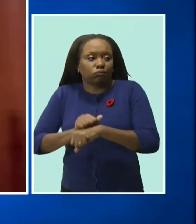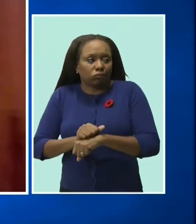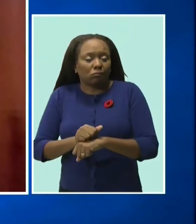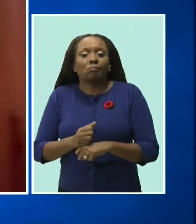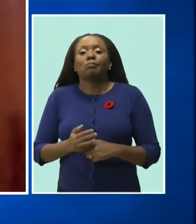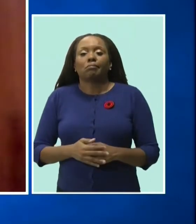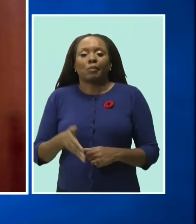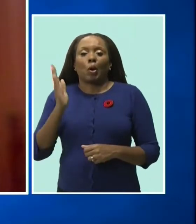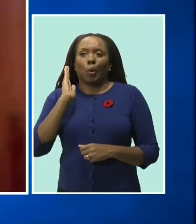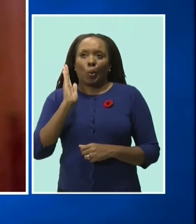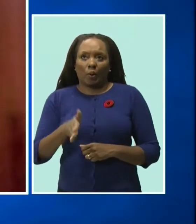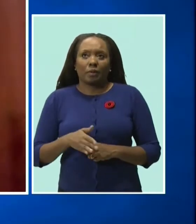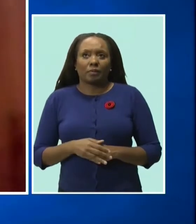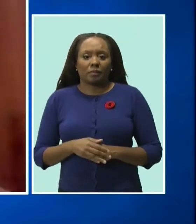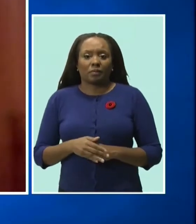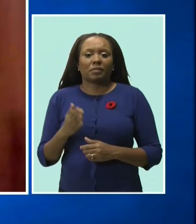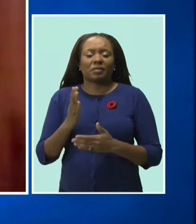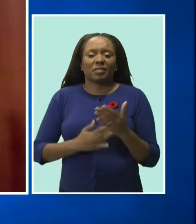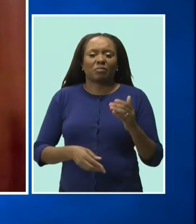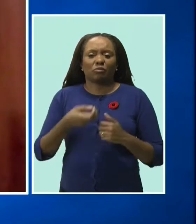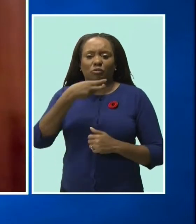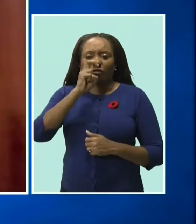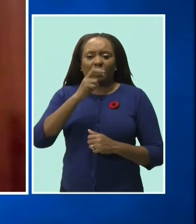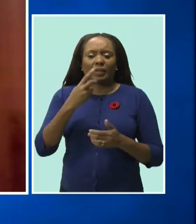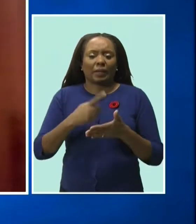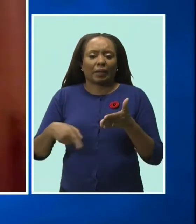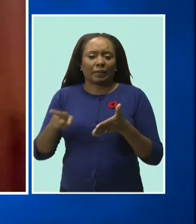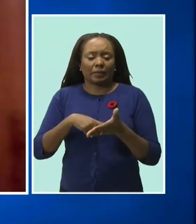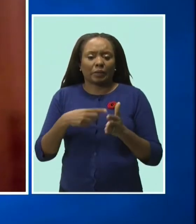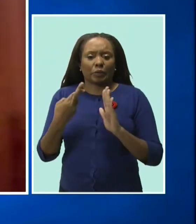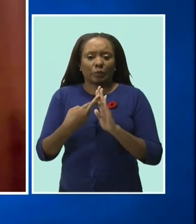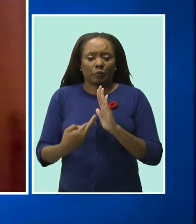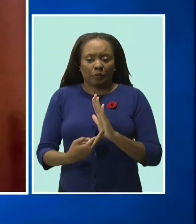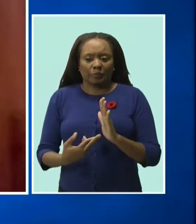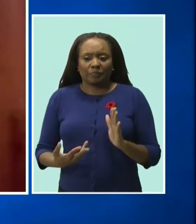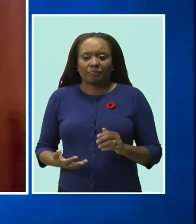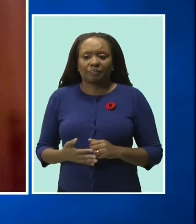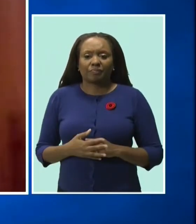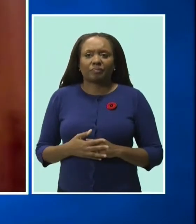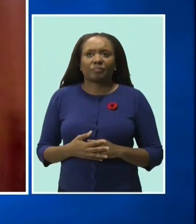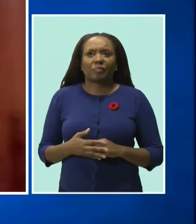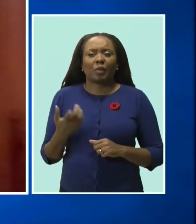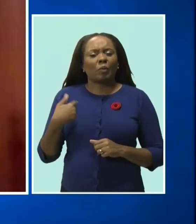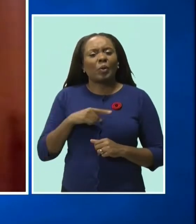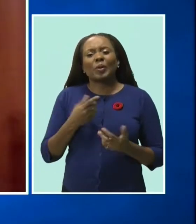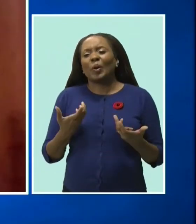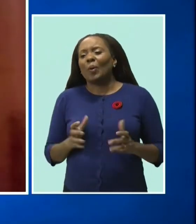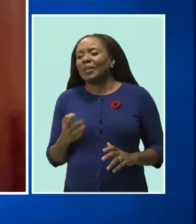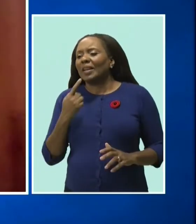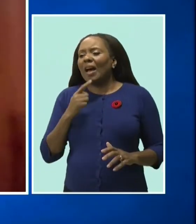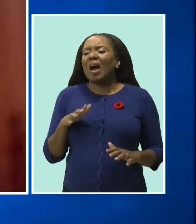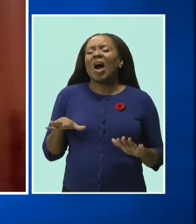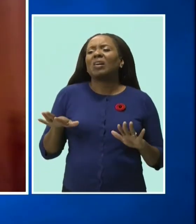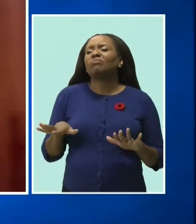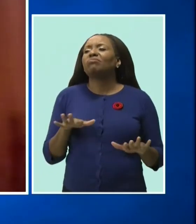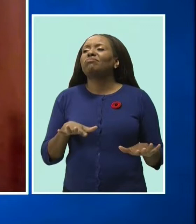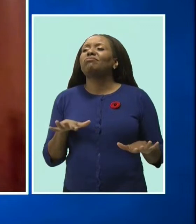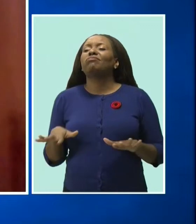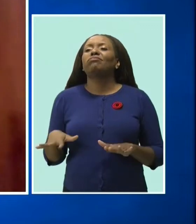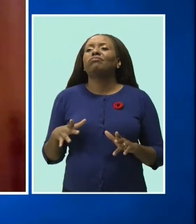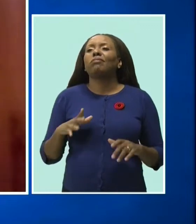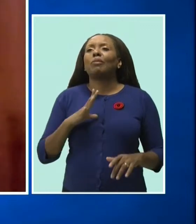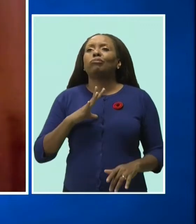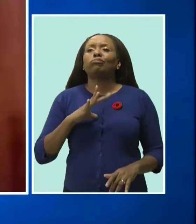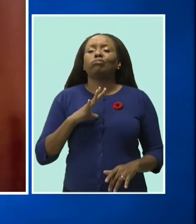deliver, because there's some fairly strict cancellation rules. So I would say we don't want to rest on our laurels in any way, but I think that